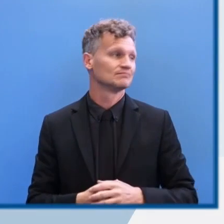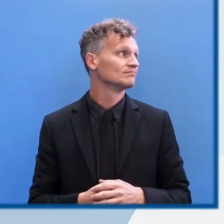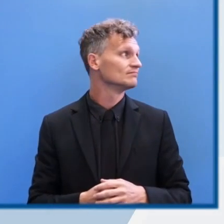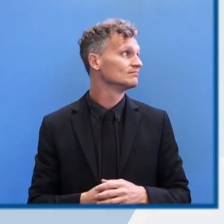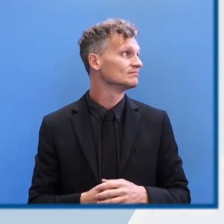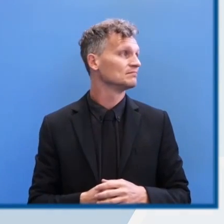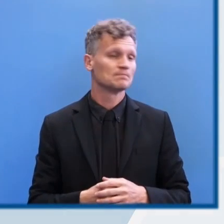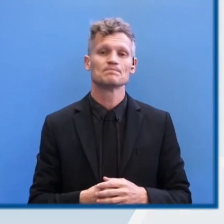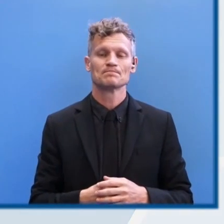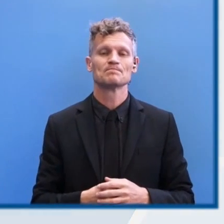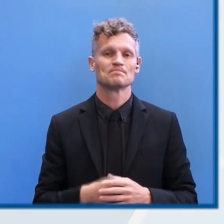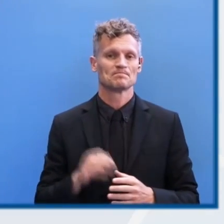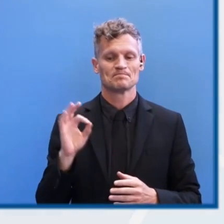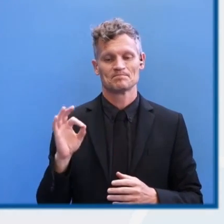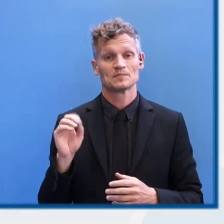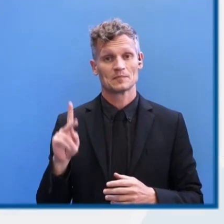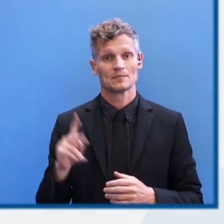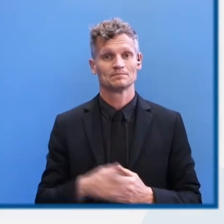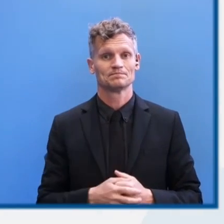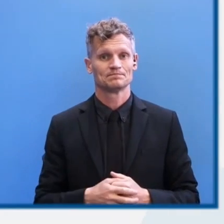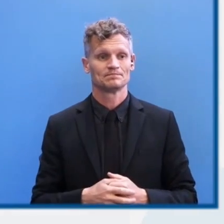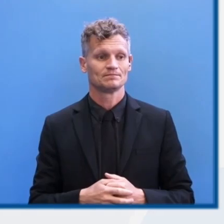what you're saying. A